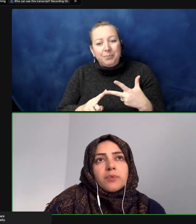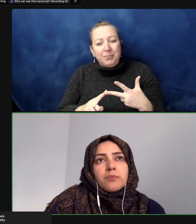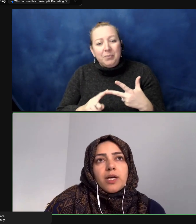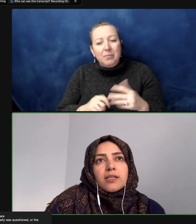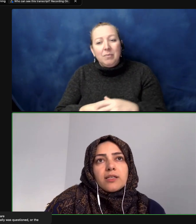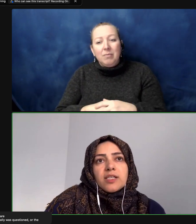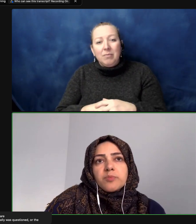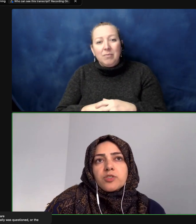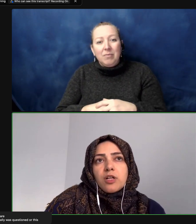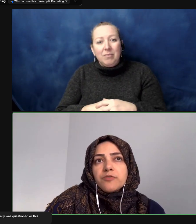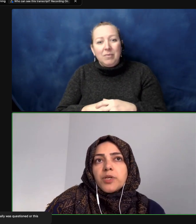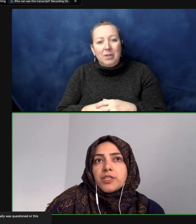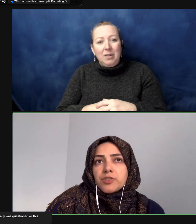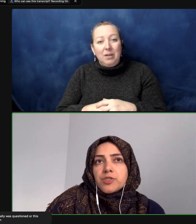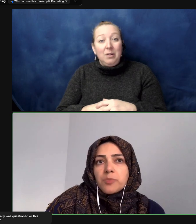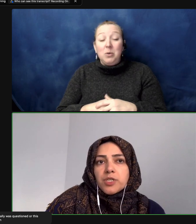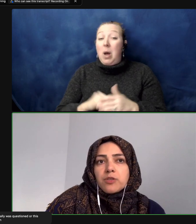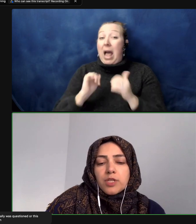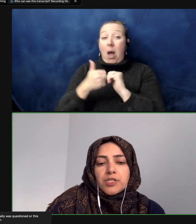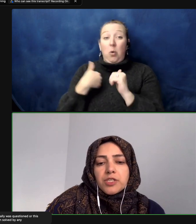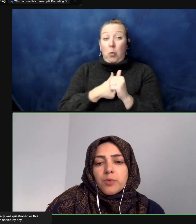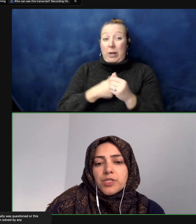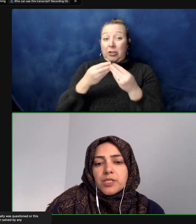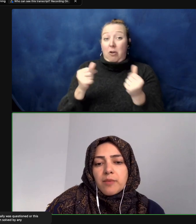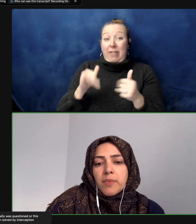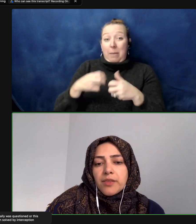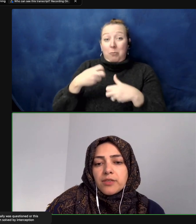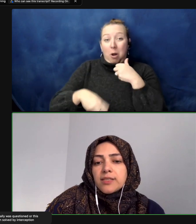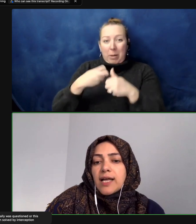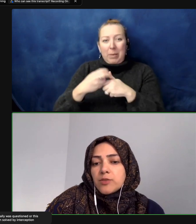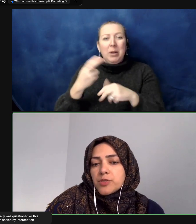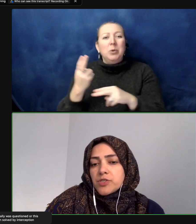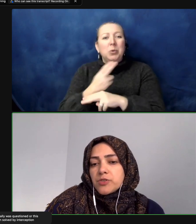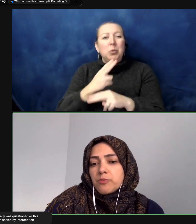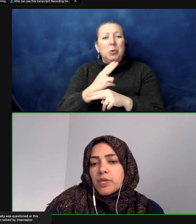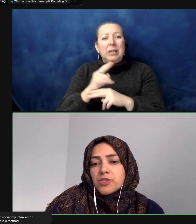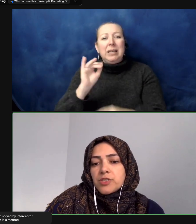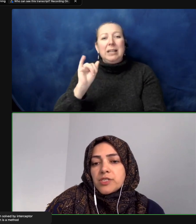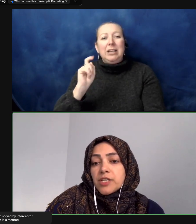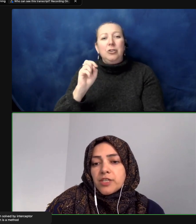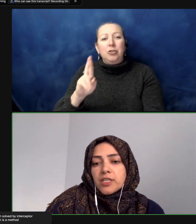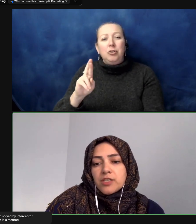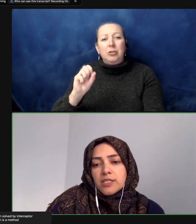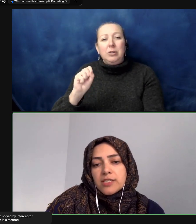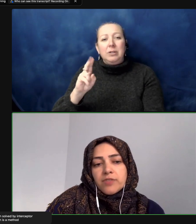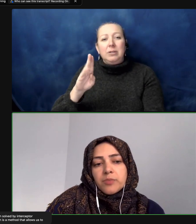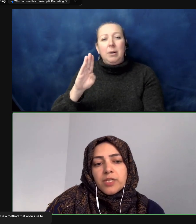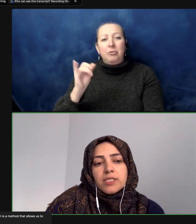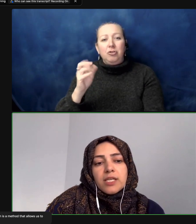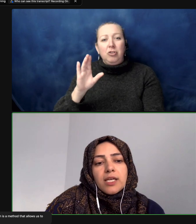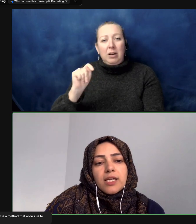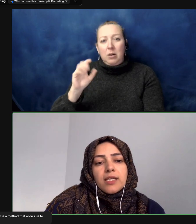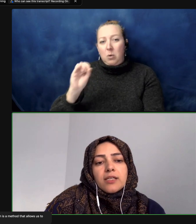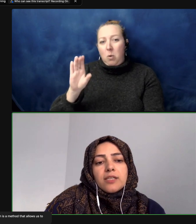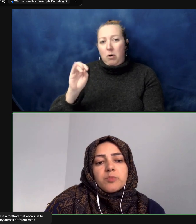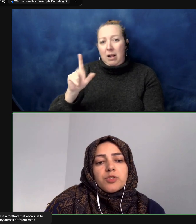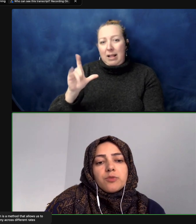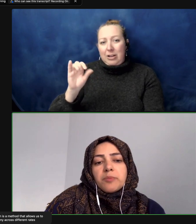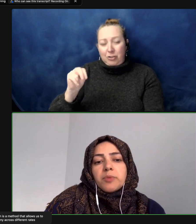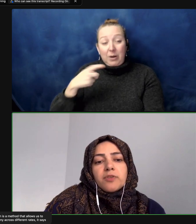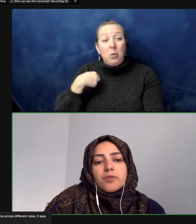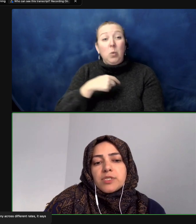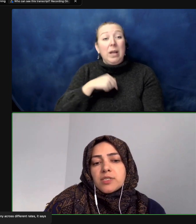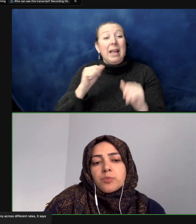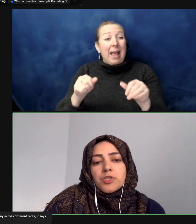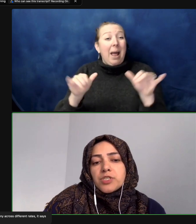this problem has been solved by intersubject correlation, which is a method that allows us to measure synchrony across different brains. It has been